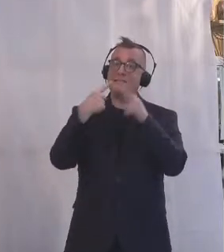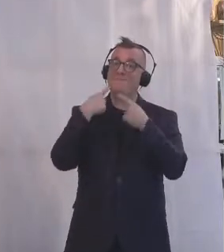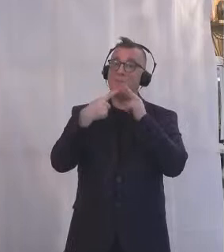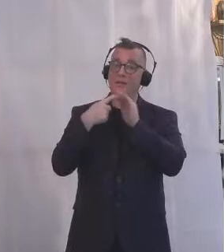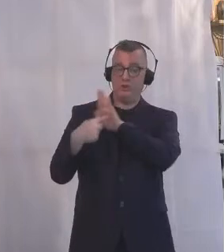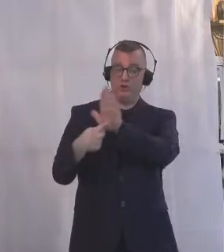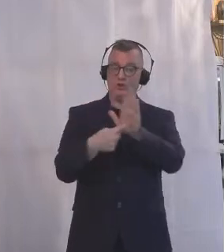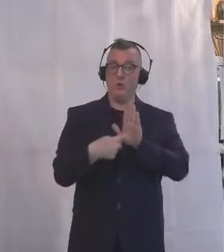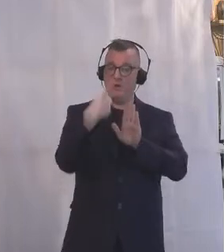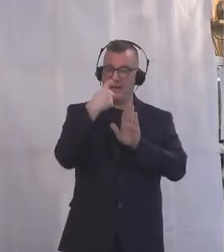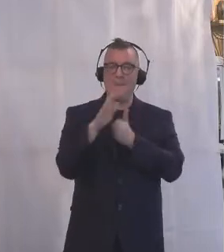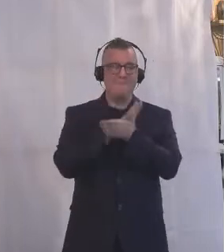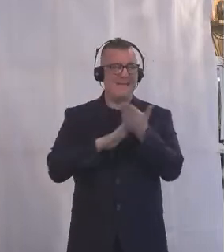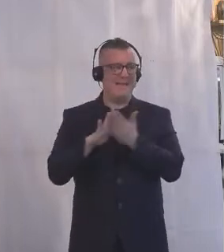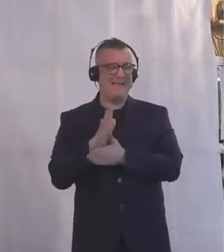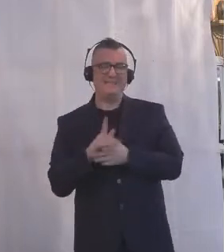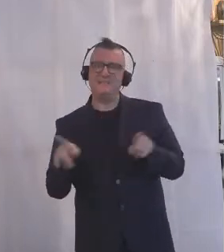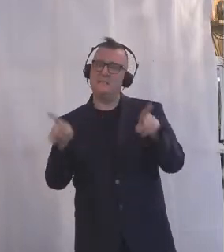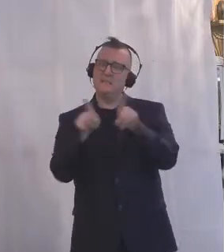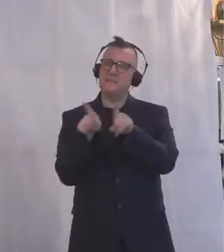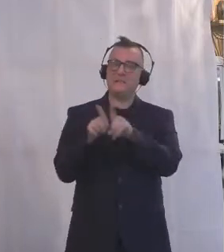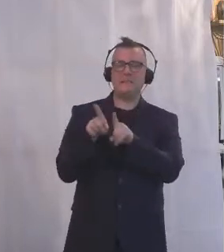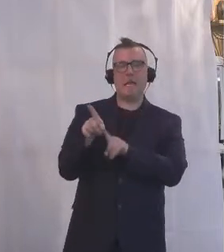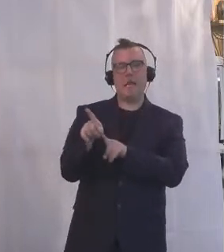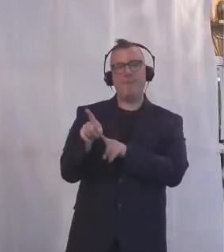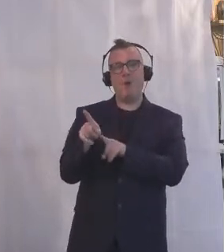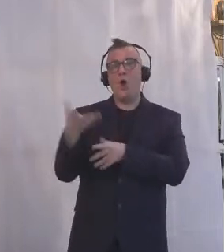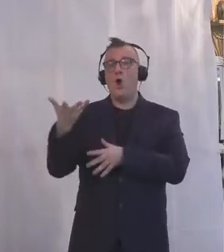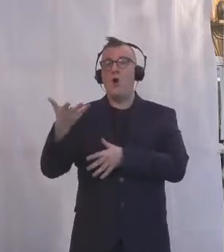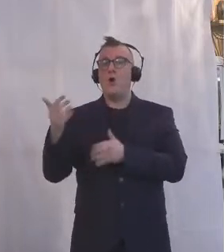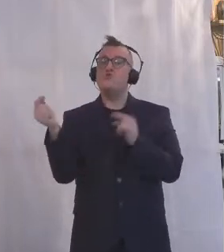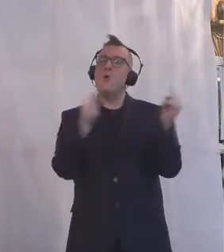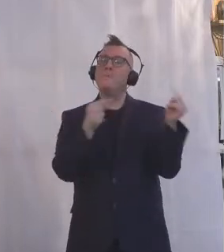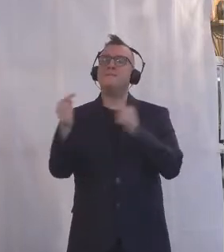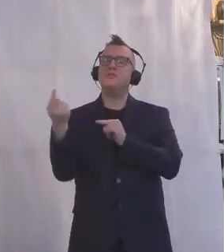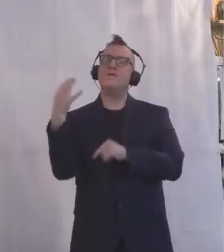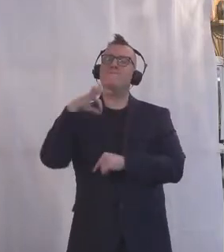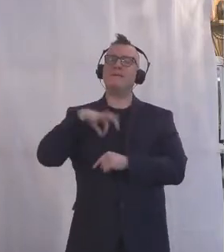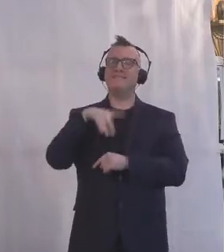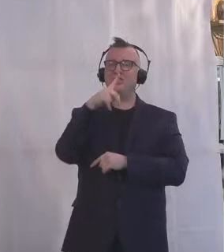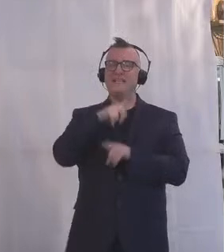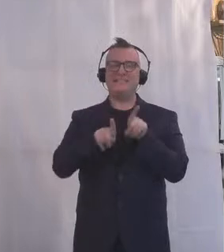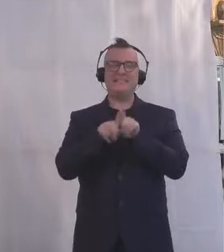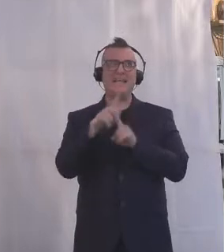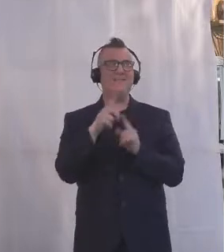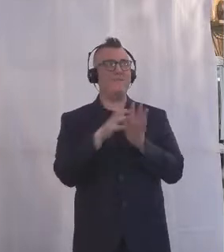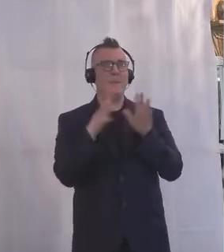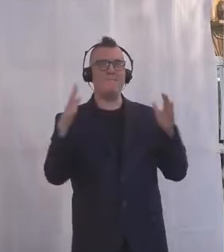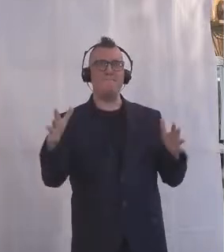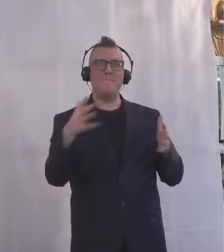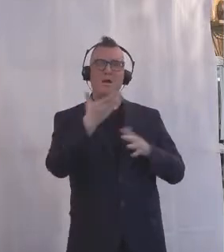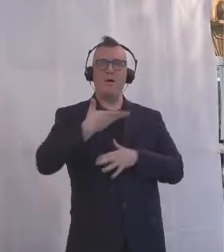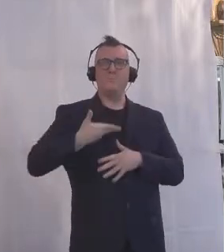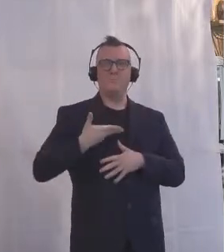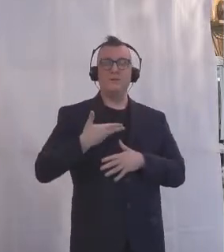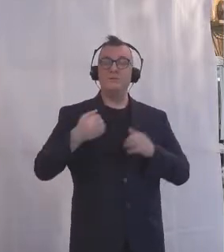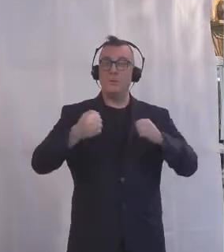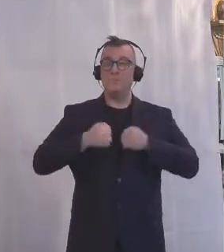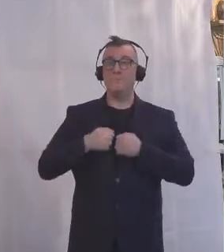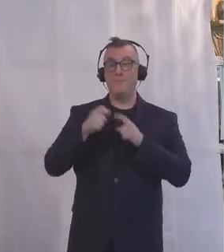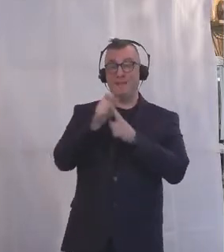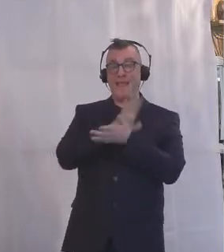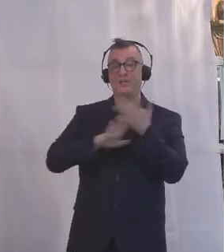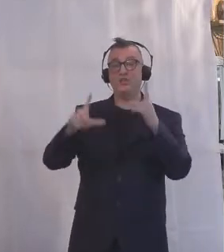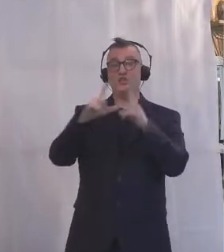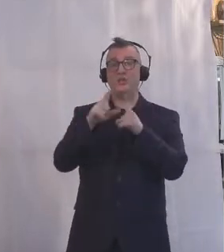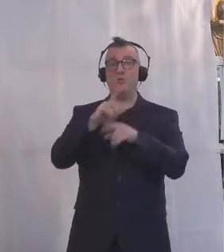them the same competitive advantage as the large corporations are getting. And so with the PhD, we developed a simulated reality lab.